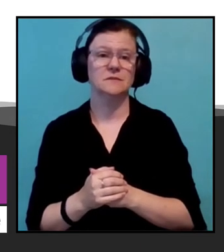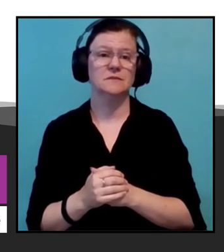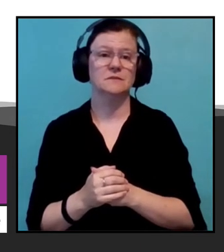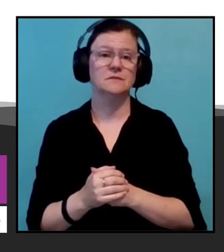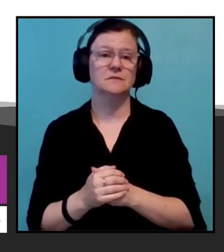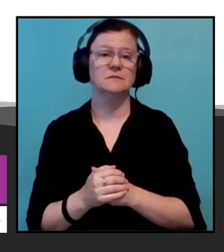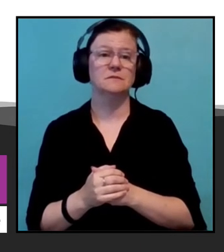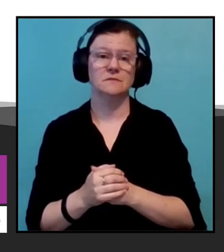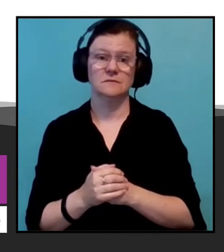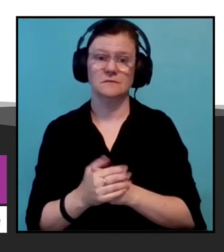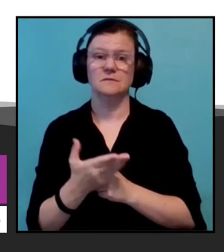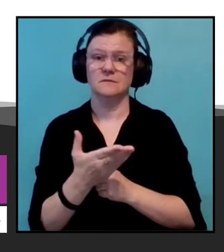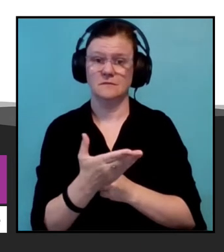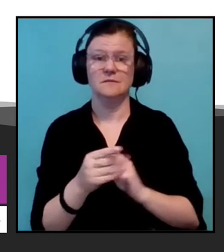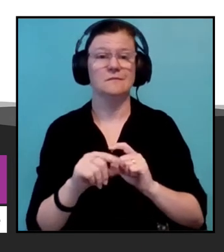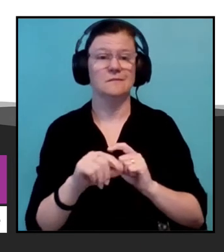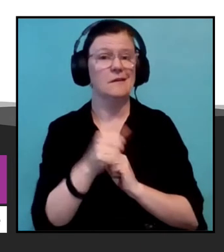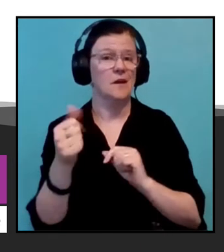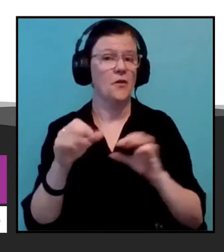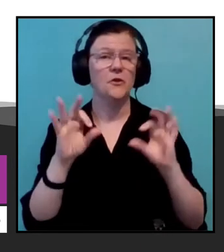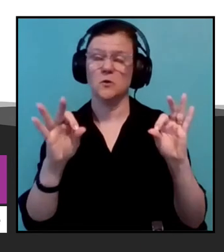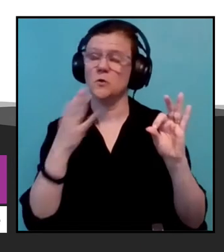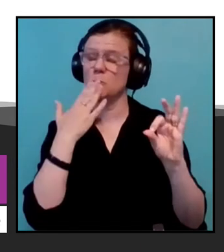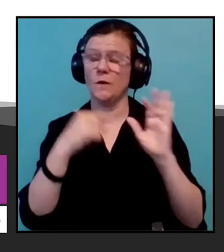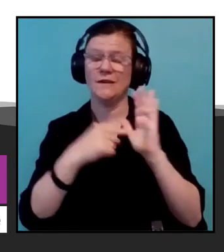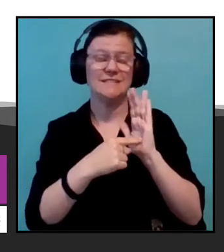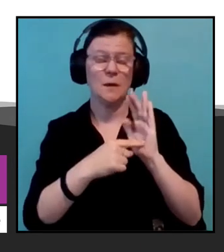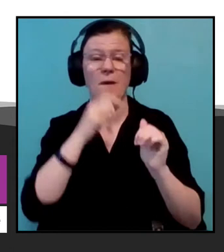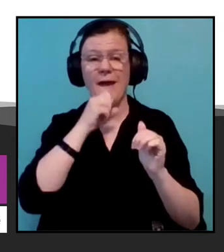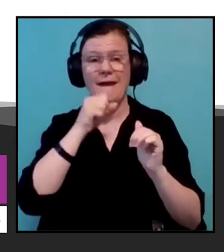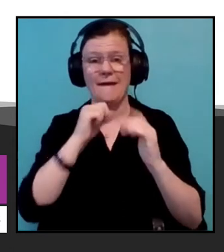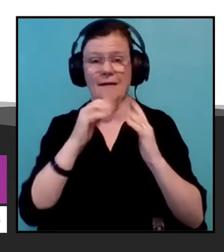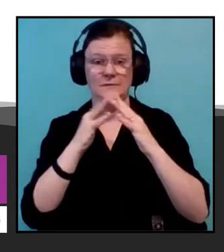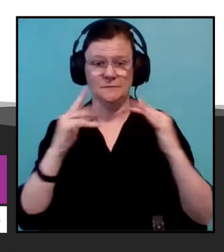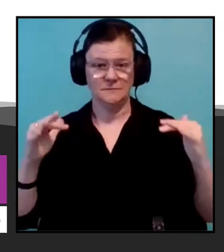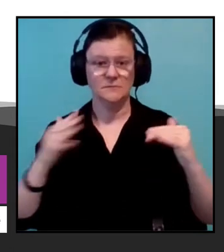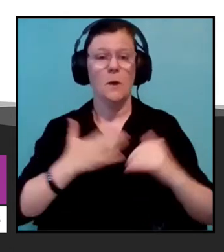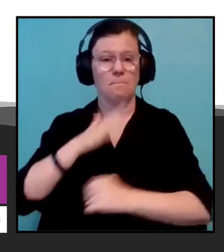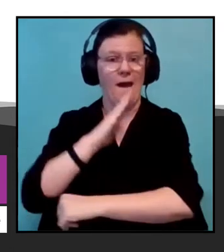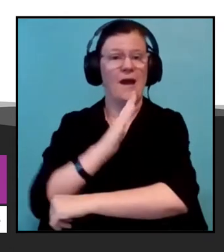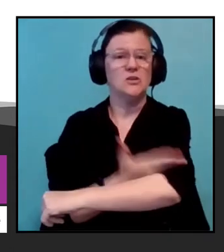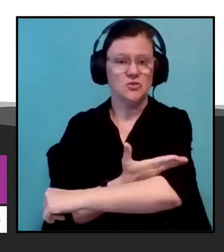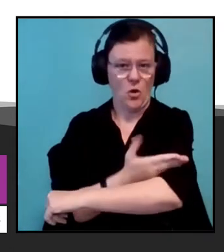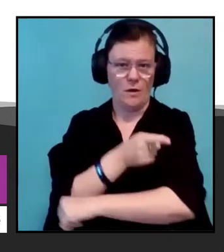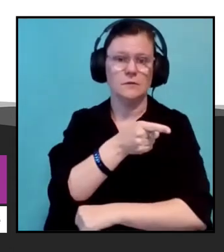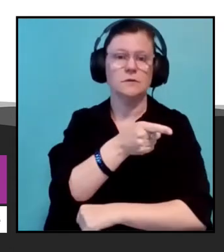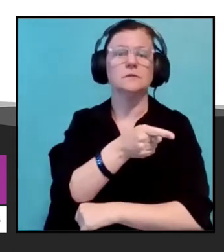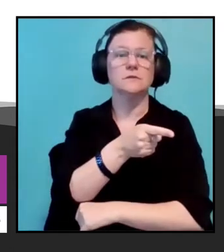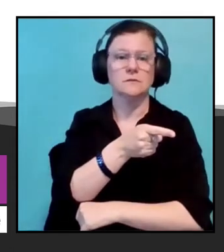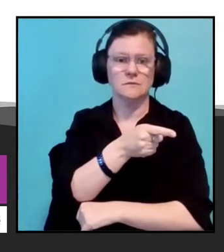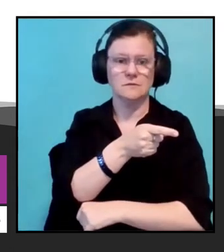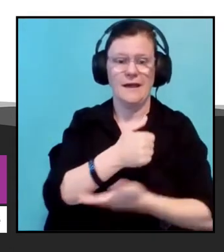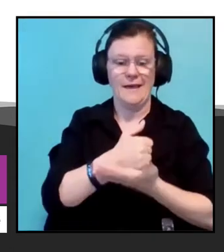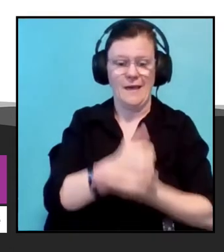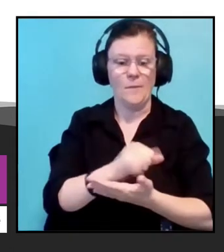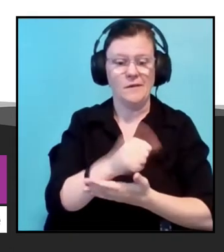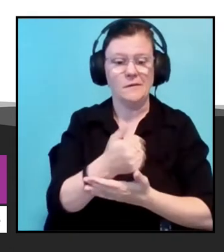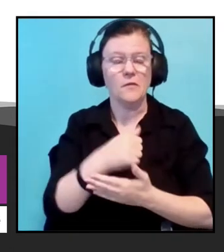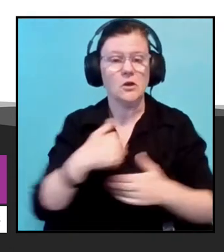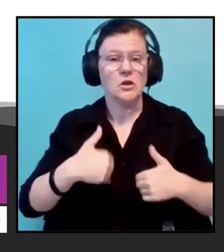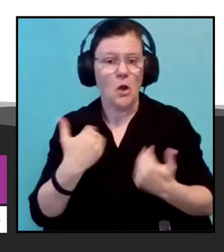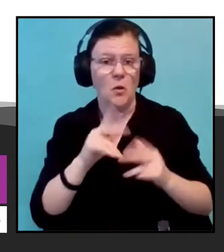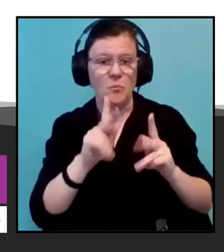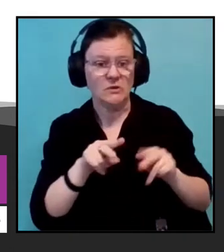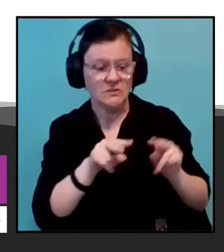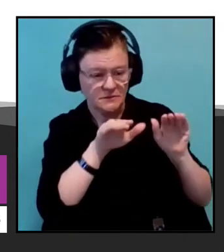And then you see another example here with Sana, who's my daughter, assisting another young participant that